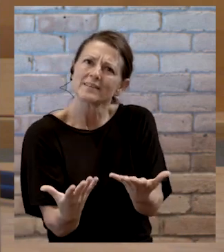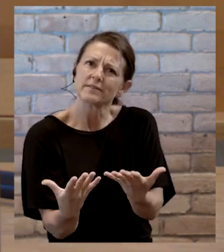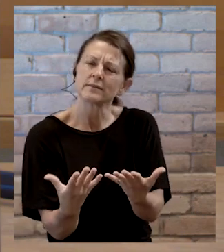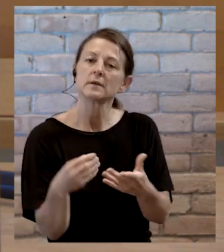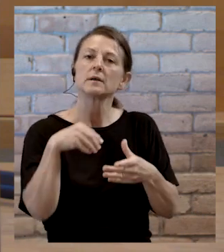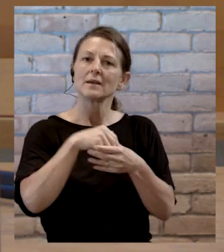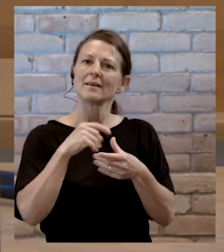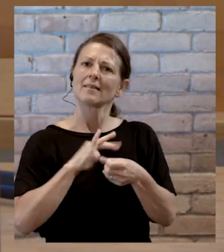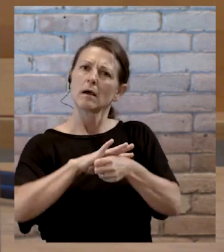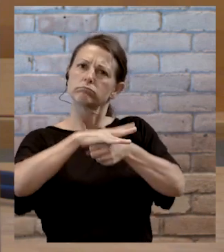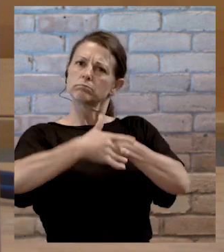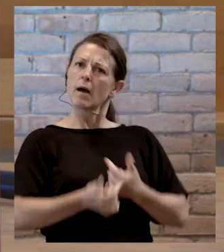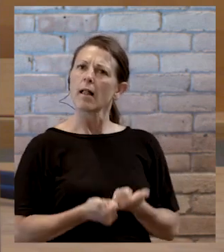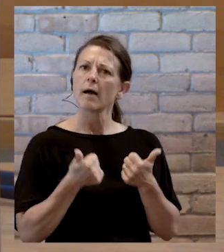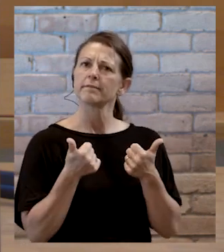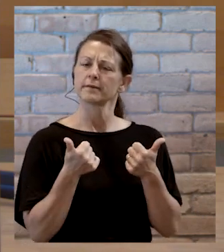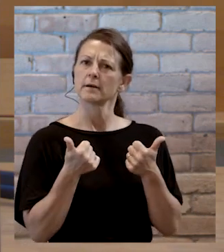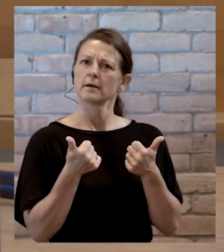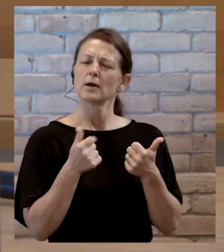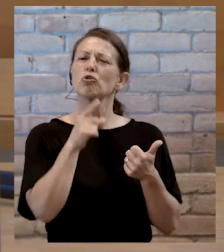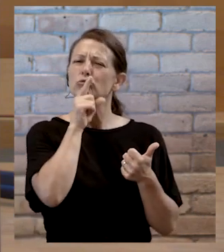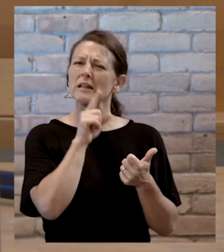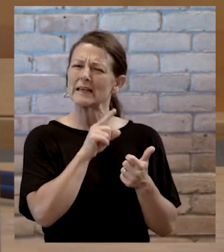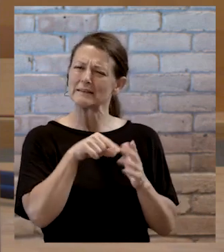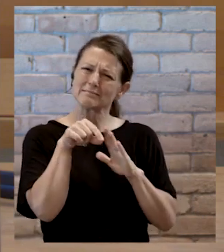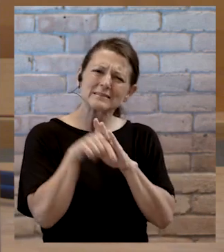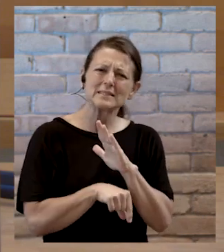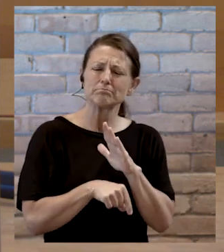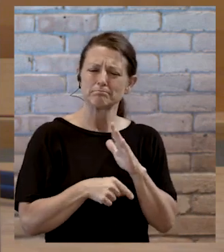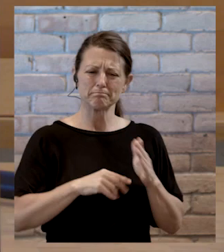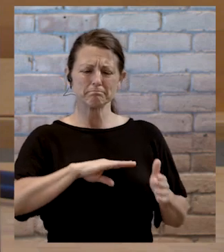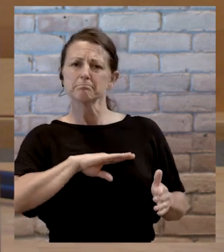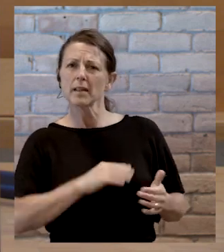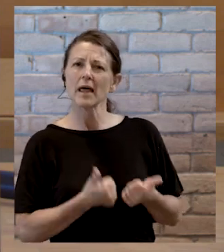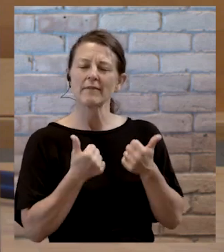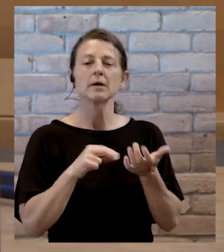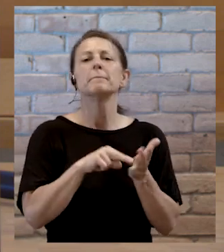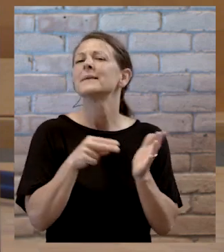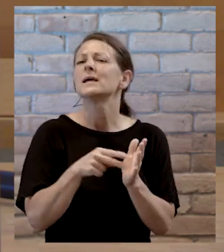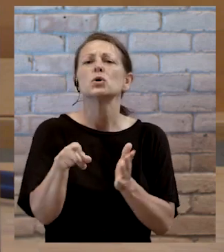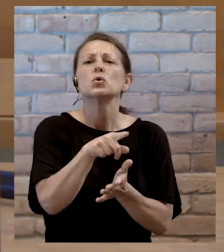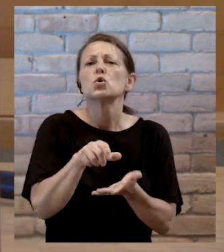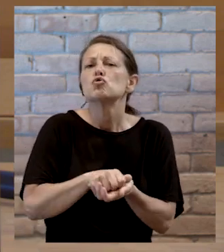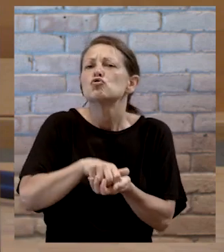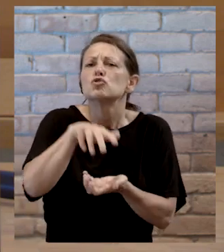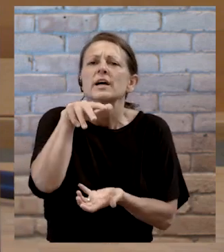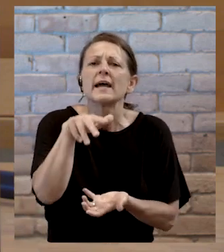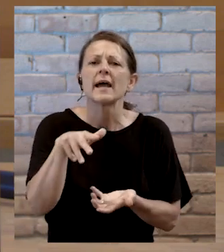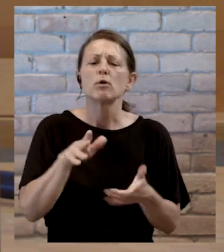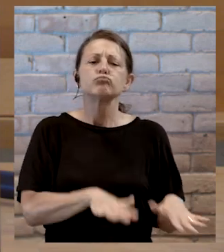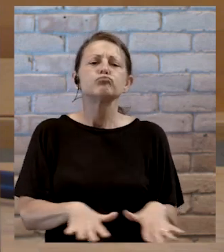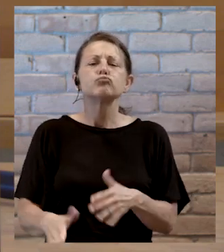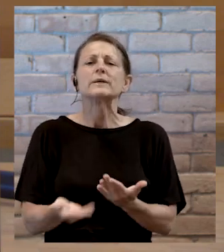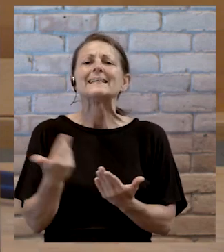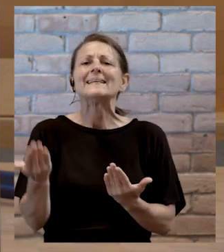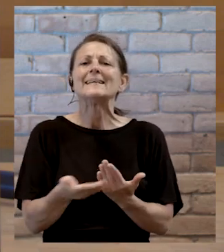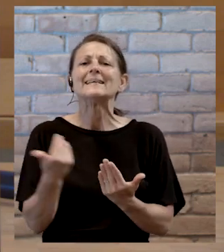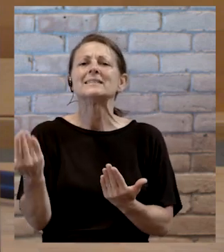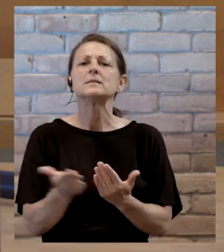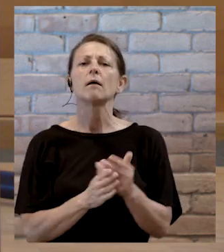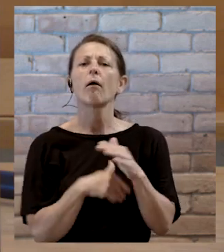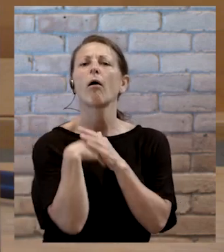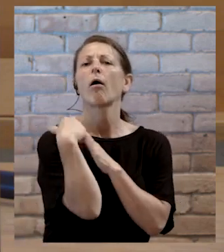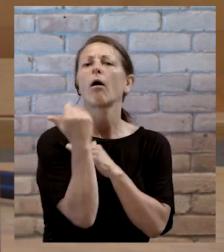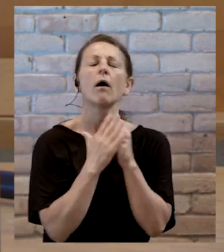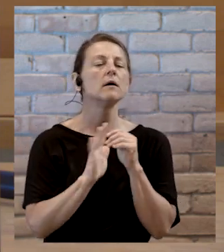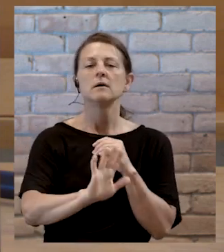abundant life, in a rich and satisfying life. And that doesn't mean a wealthy life and an easy life, but it's a life that comes